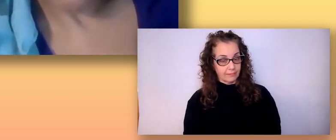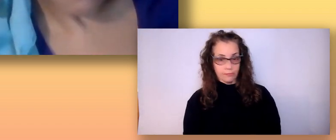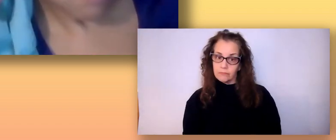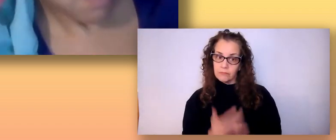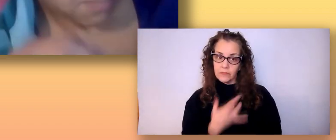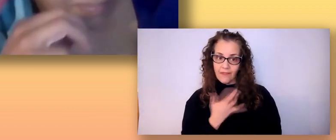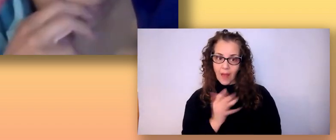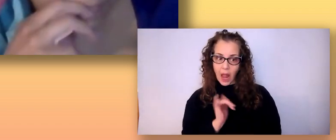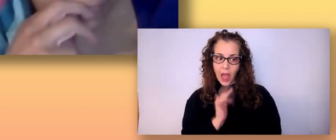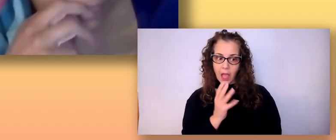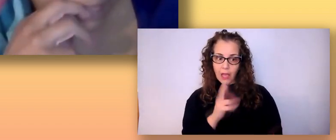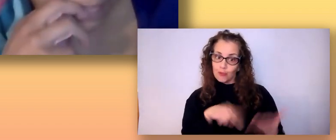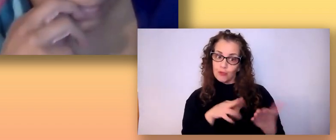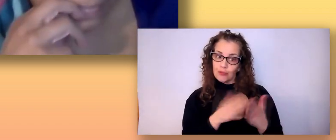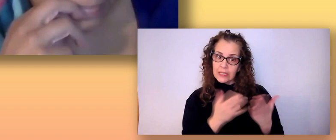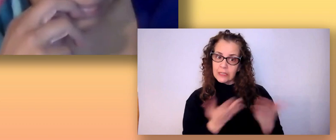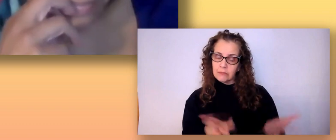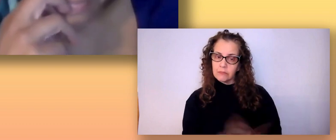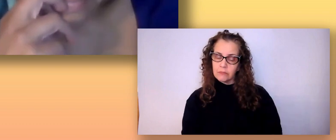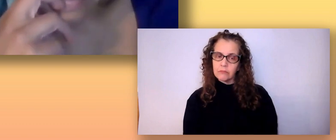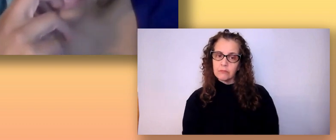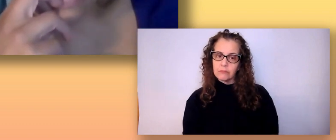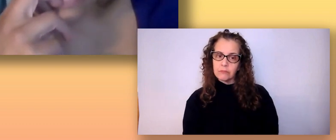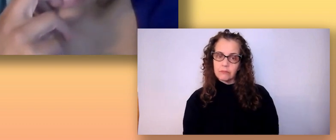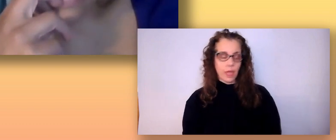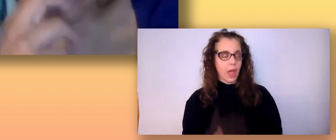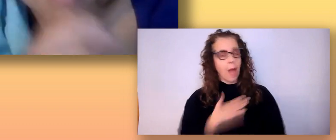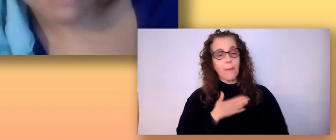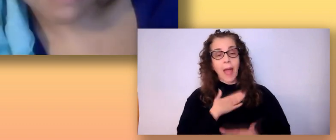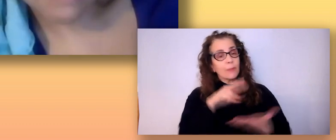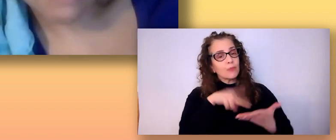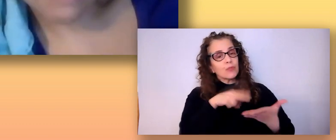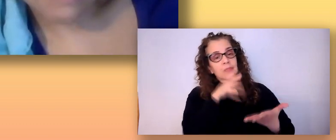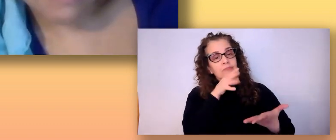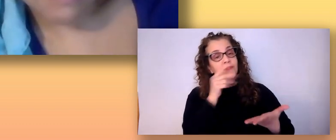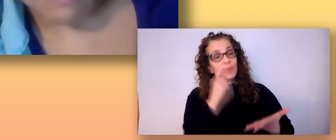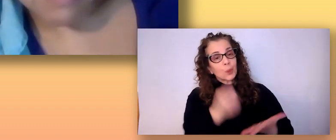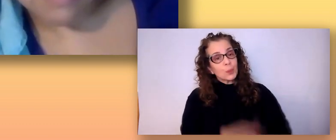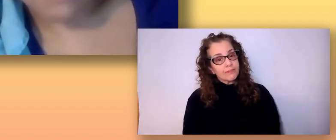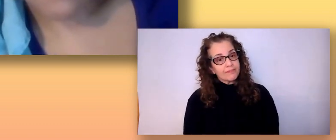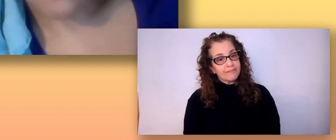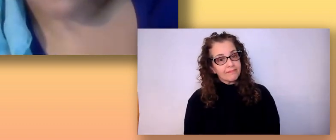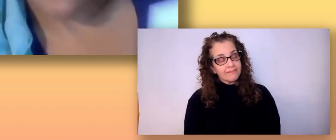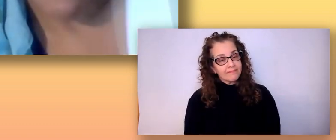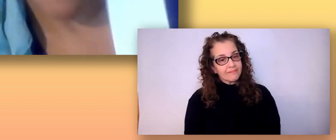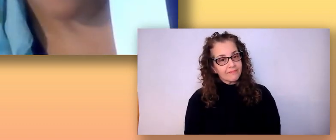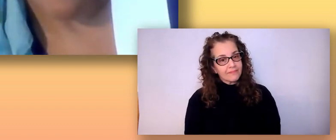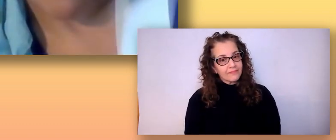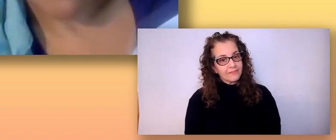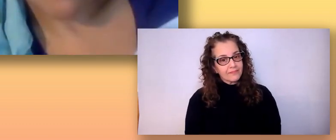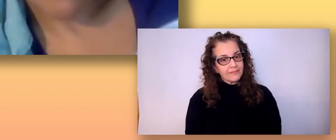Felt like some reading? I'd be happy to read to you if you like.